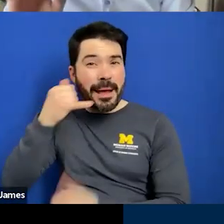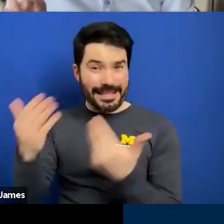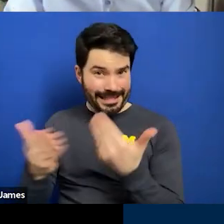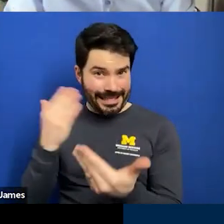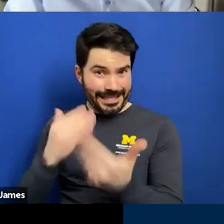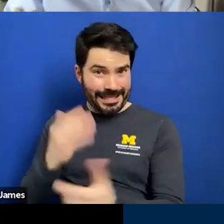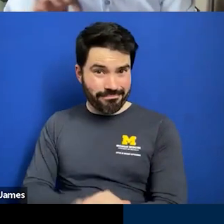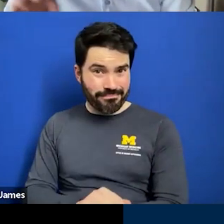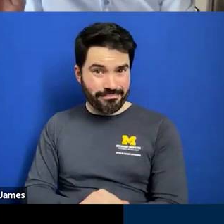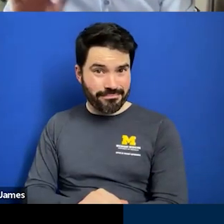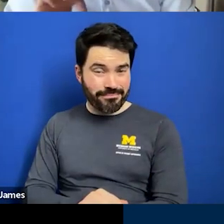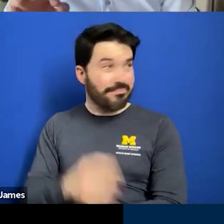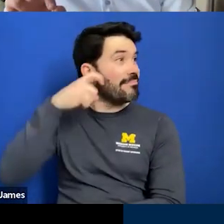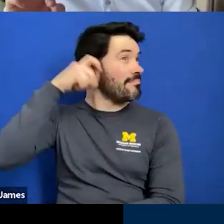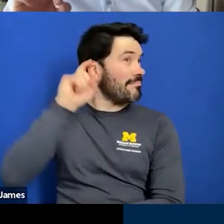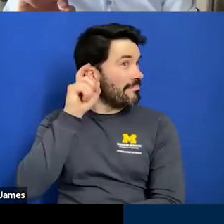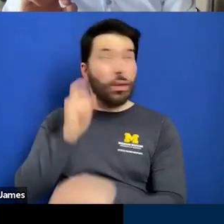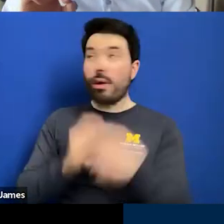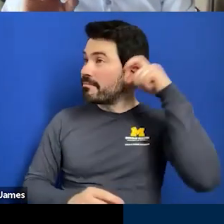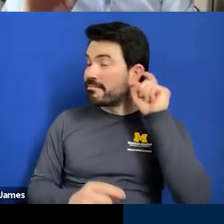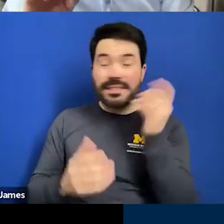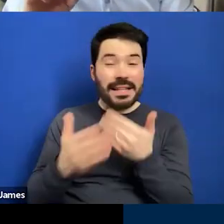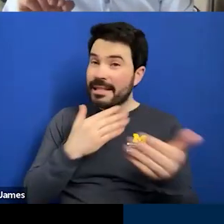using one of your hearing aids in either ear? So if you can't talk on the phone